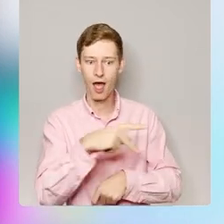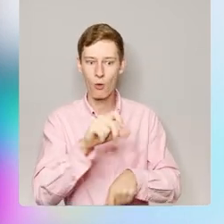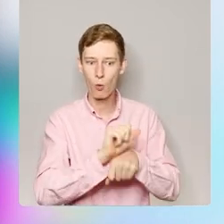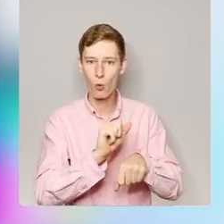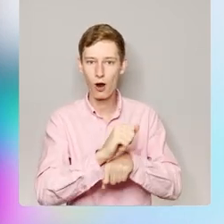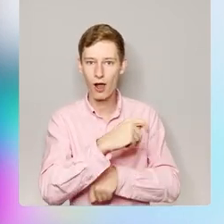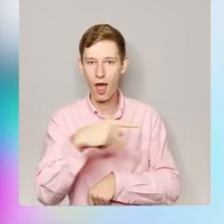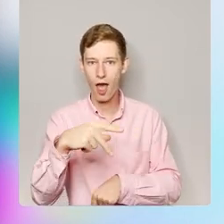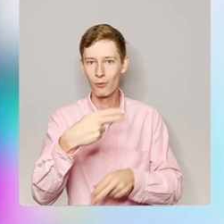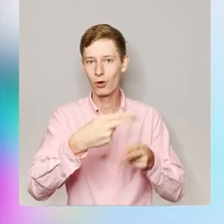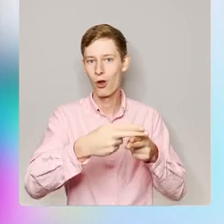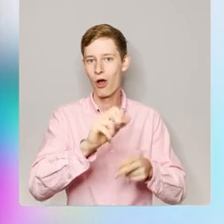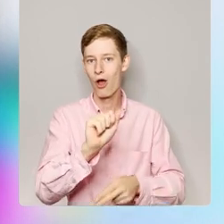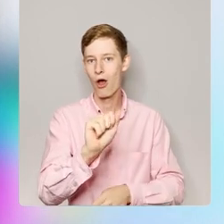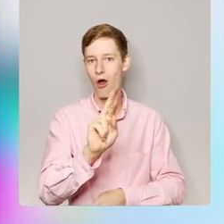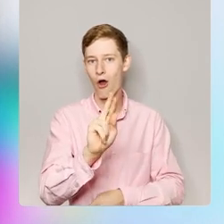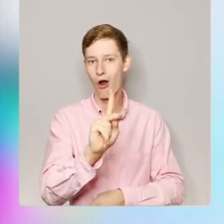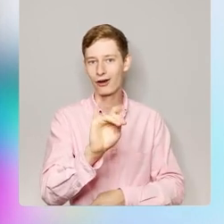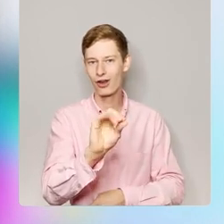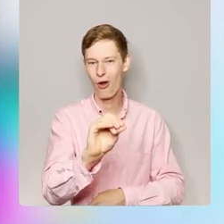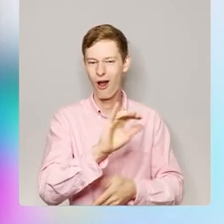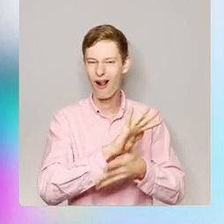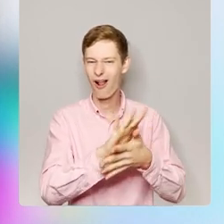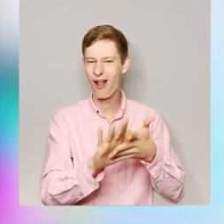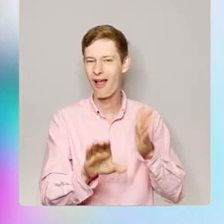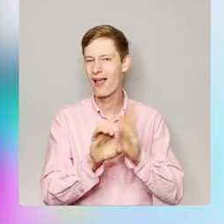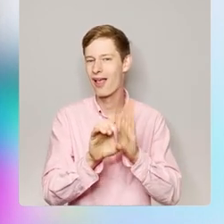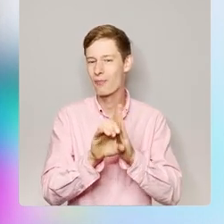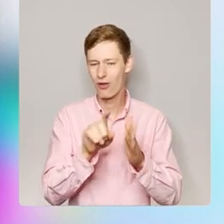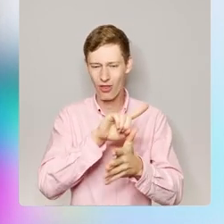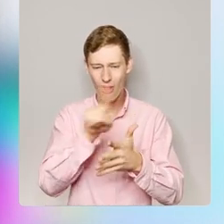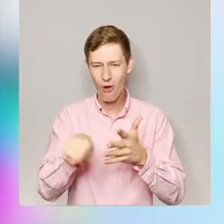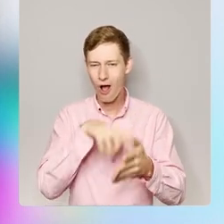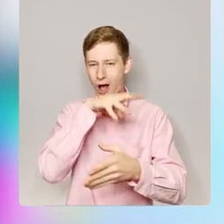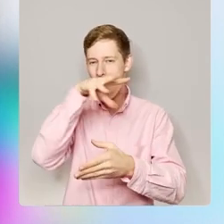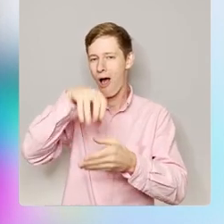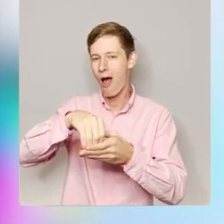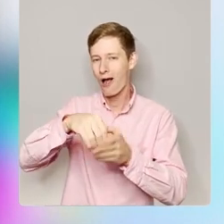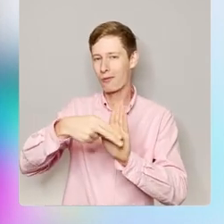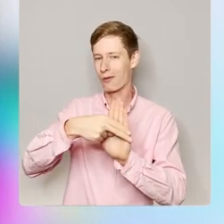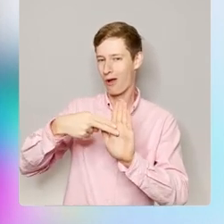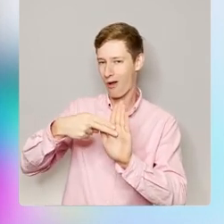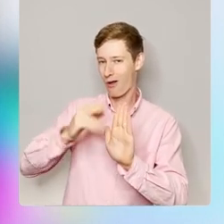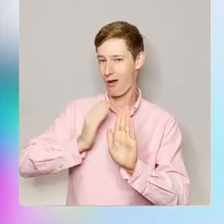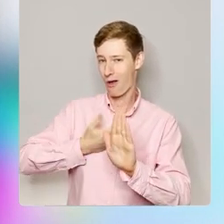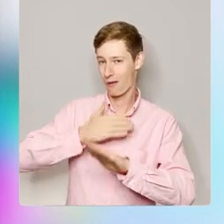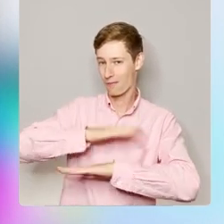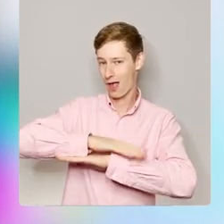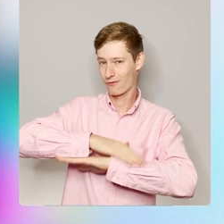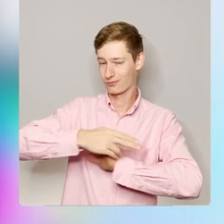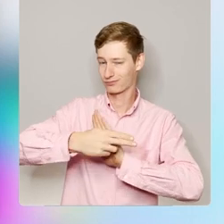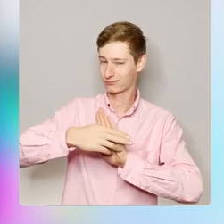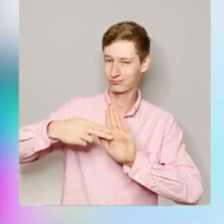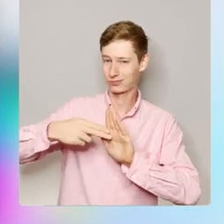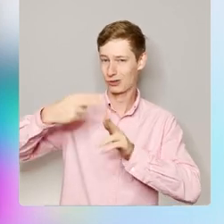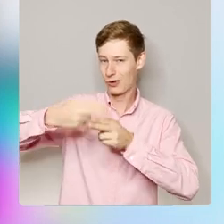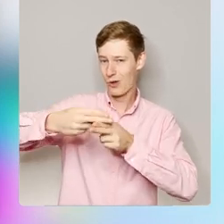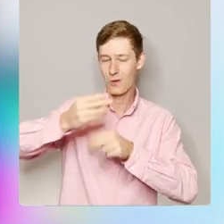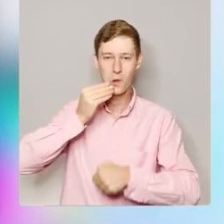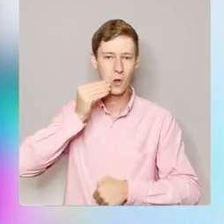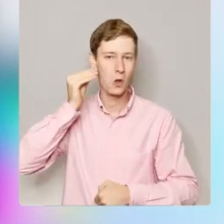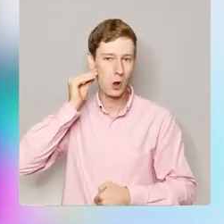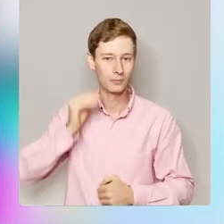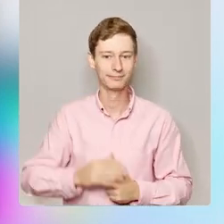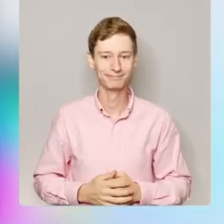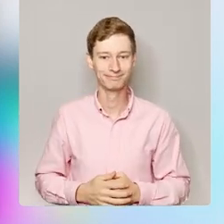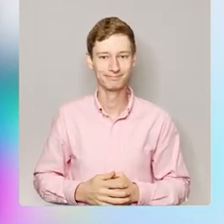found a home on our platform. What I'm trying to say here is that the Quest platform is growing really rapidly, and